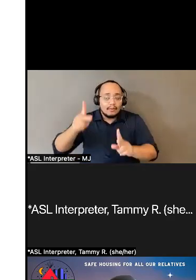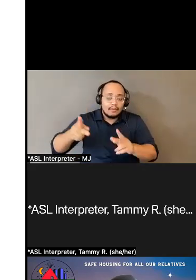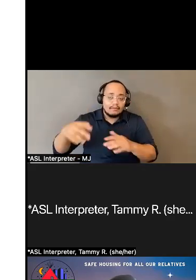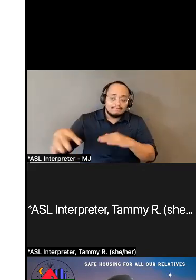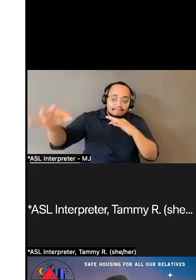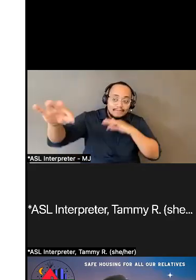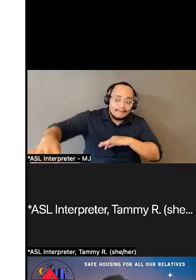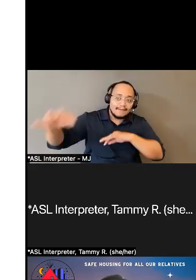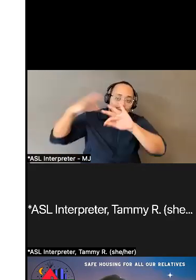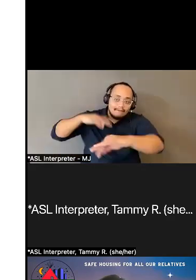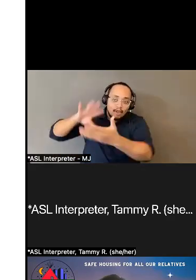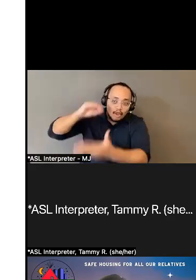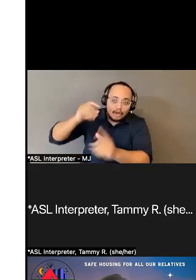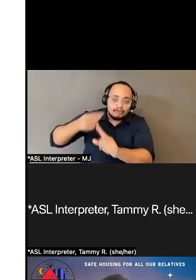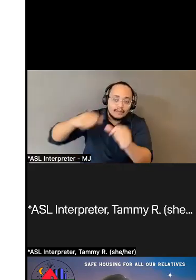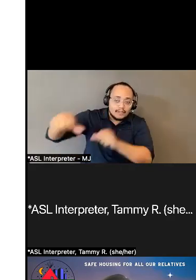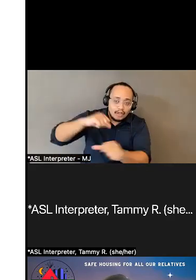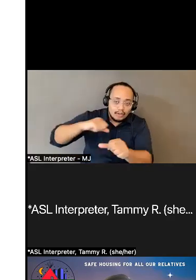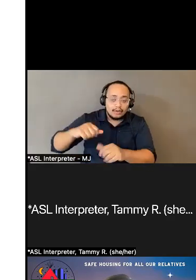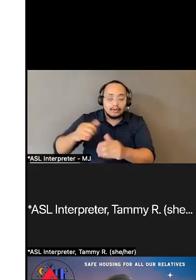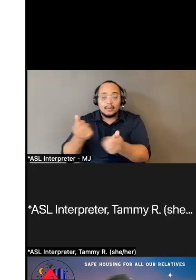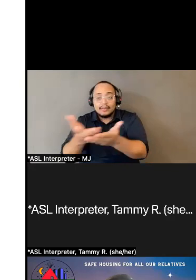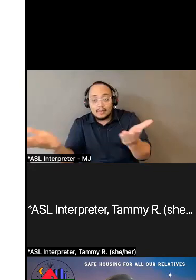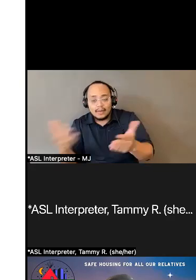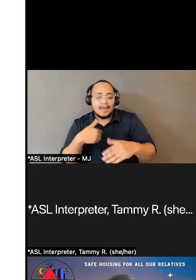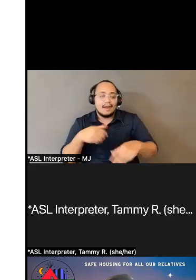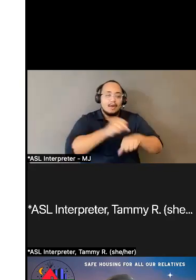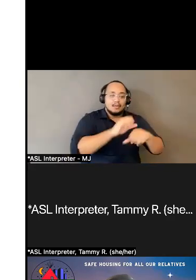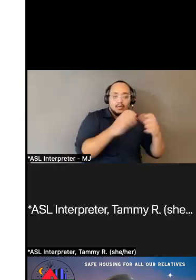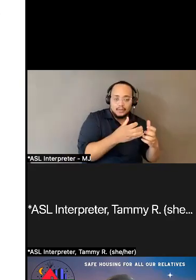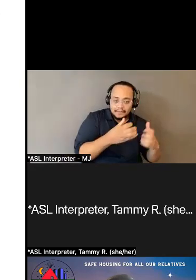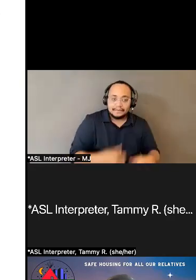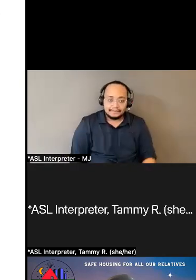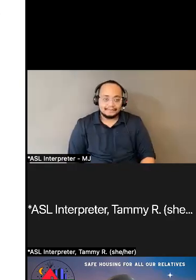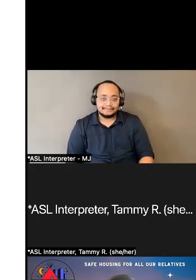in the work group, but also from many of you that are here today. So